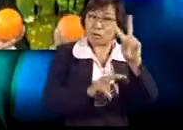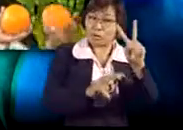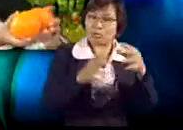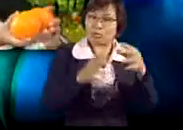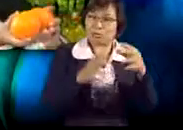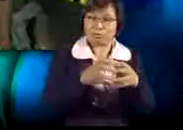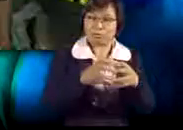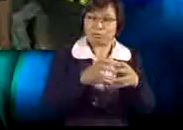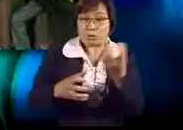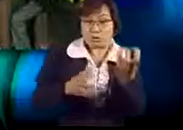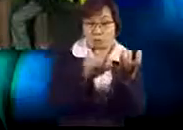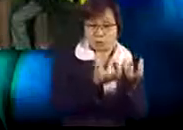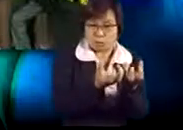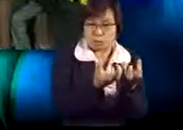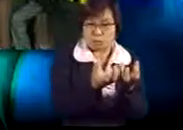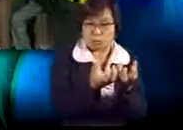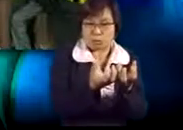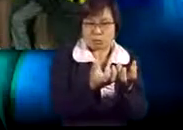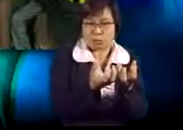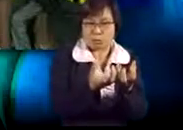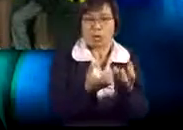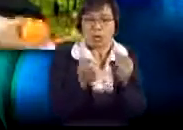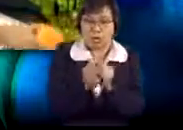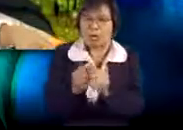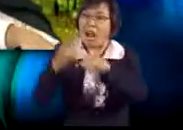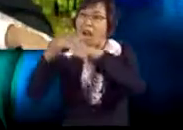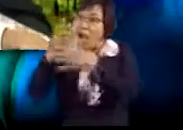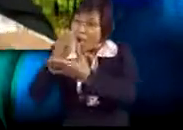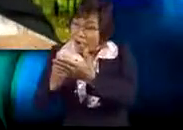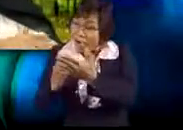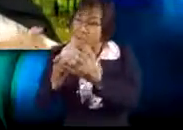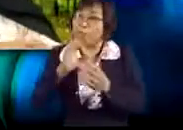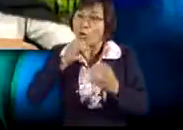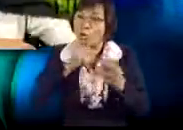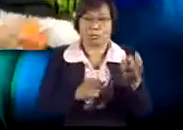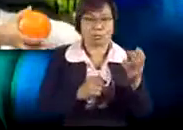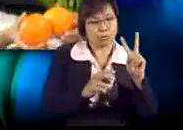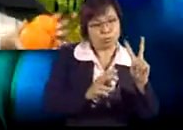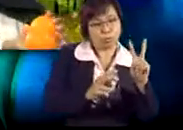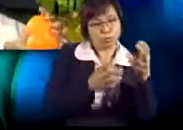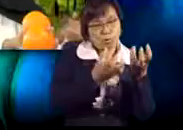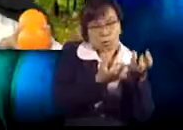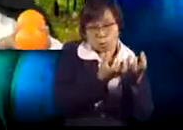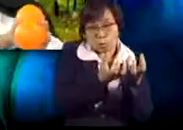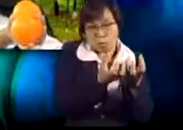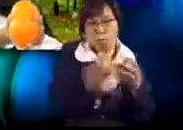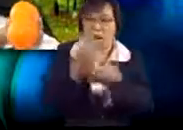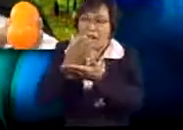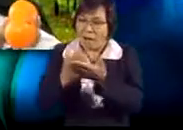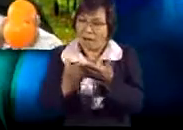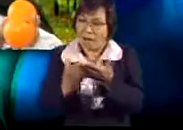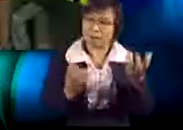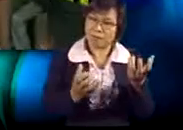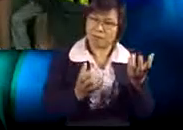whole oranges and put them together with half an orange. So, I have 2 whole numbers and a